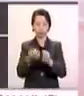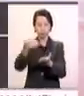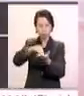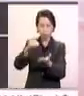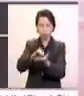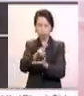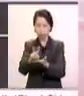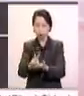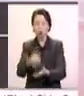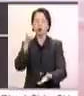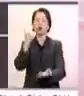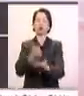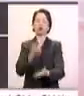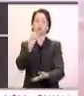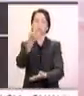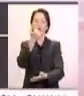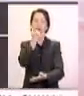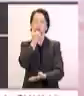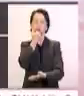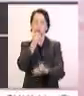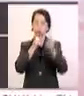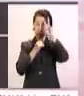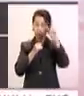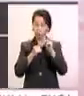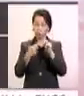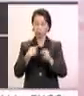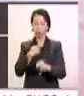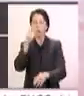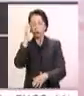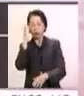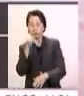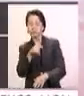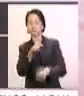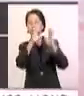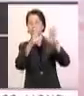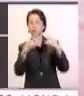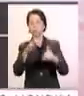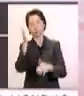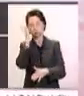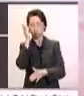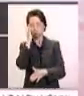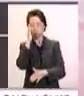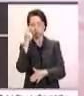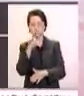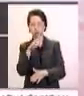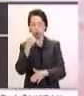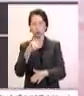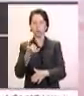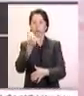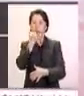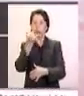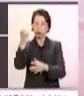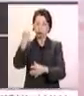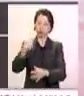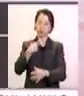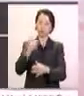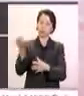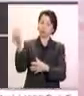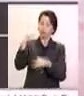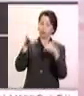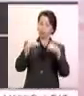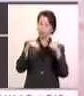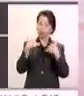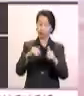them the first game in Vietnam, so we know them already. So I'm sure we've learned from last game we played them,